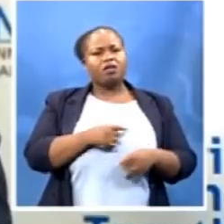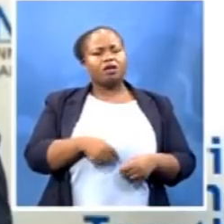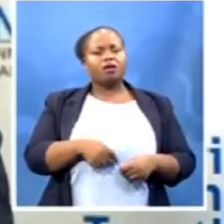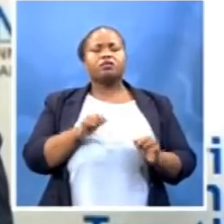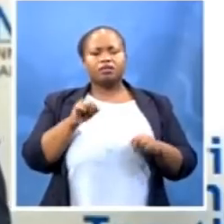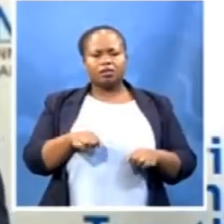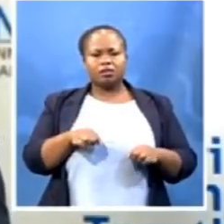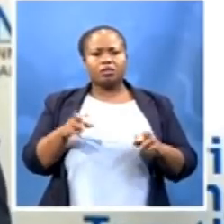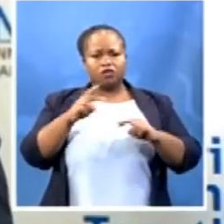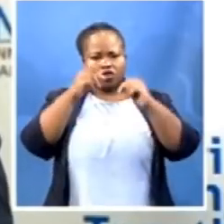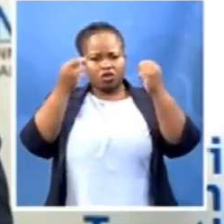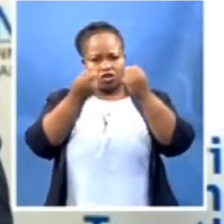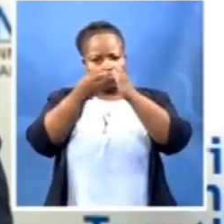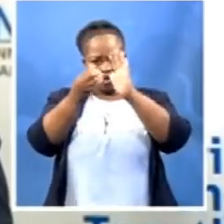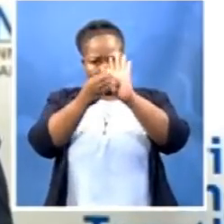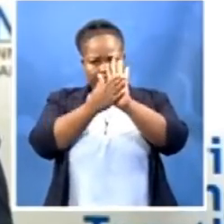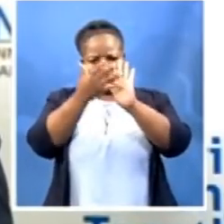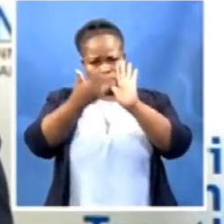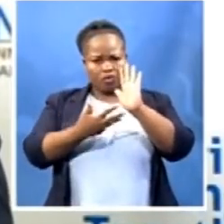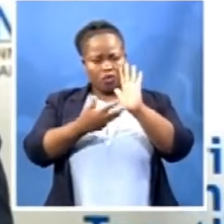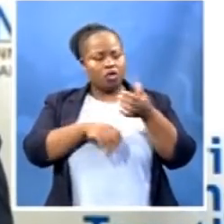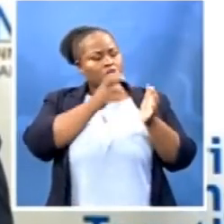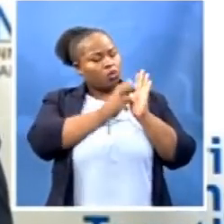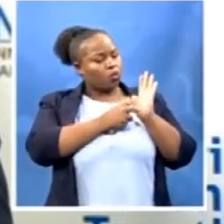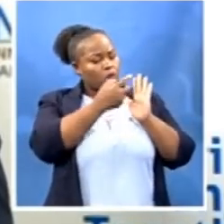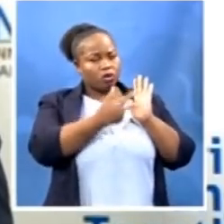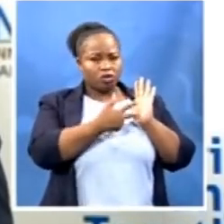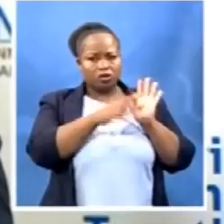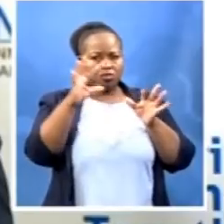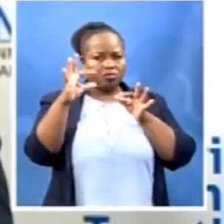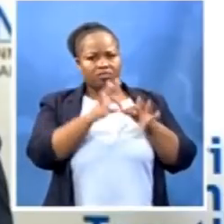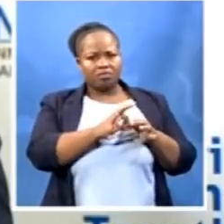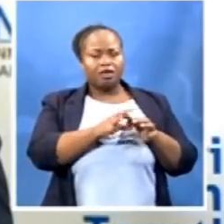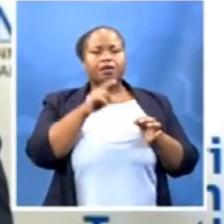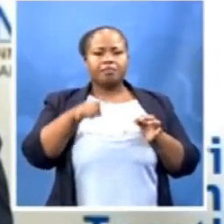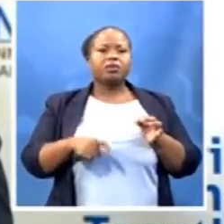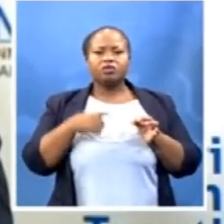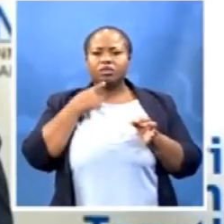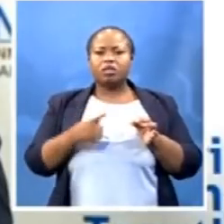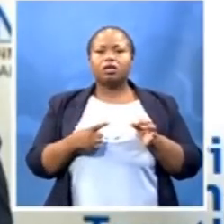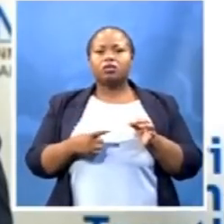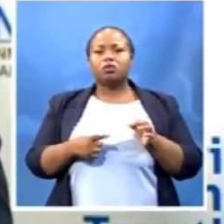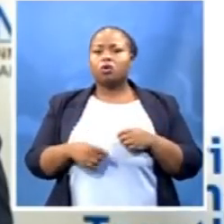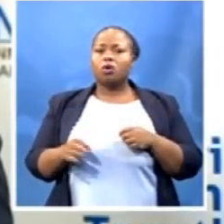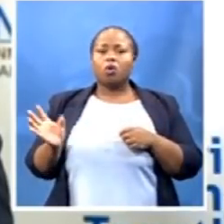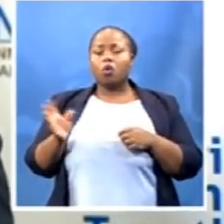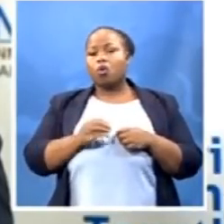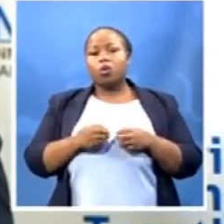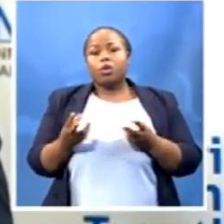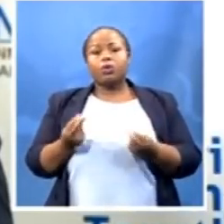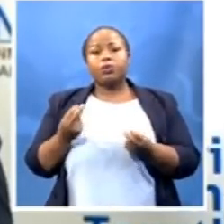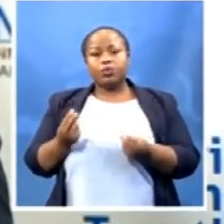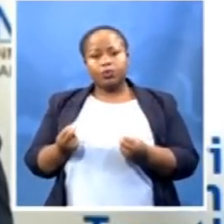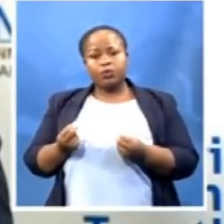the regulations to put a moratorium on all evictions during lockdown, but also took